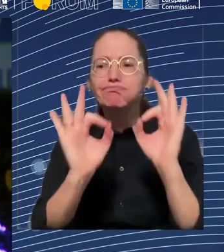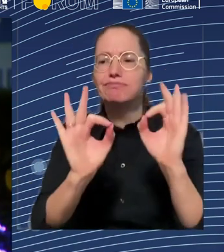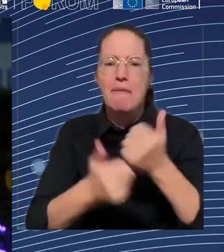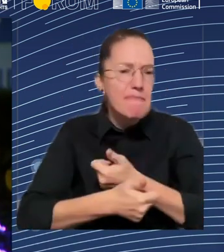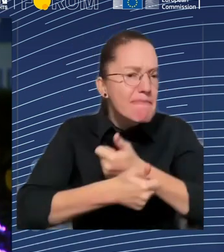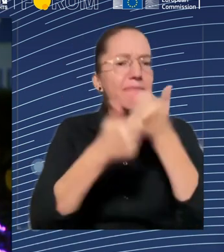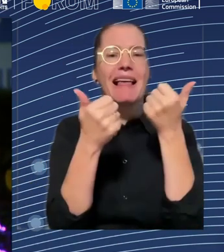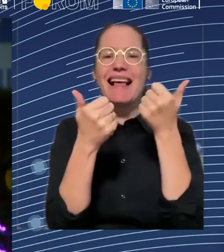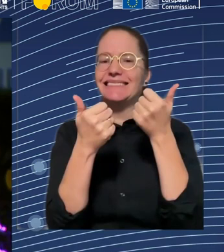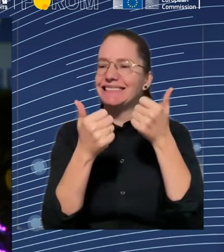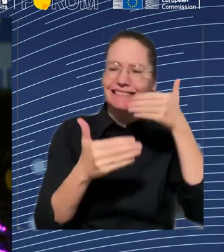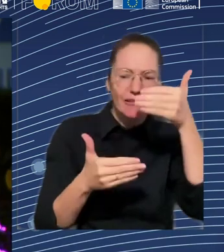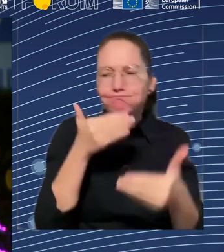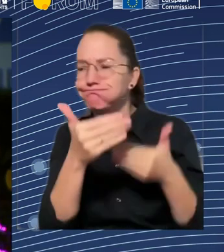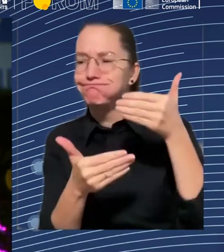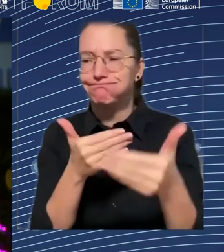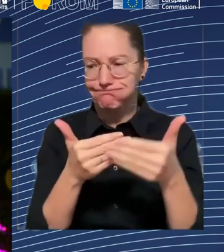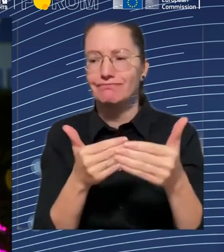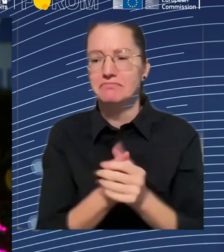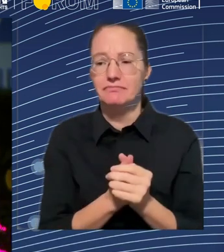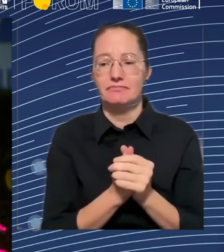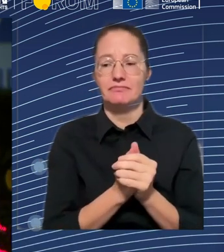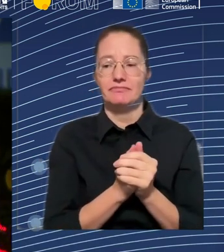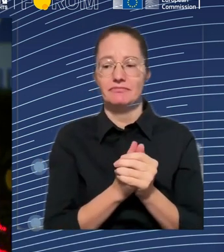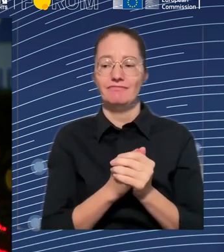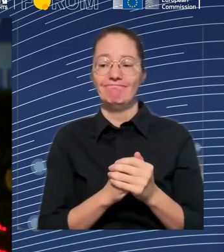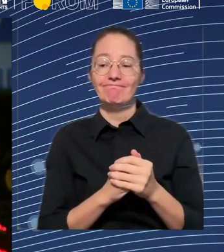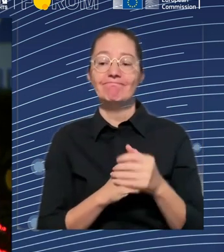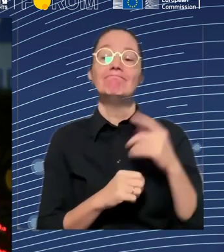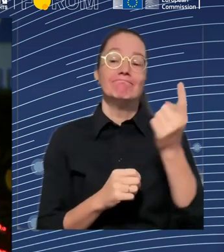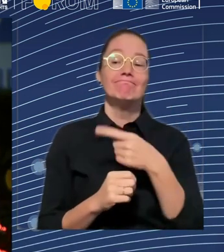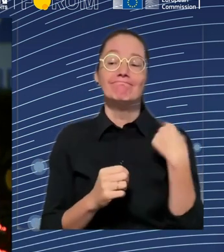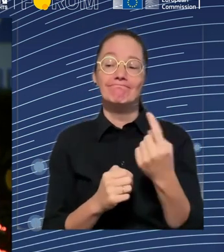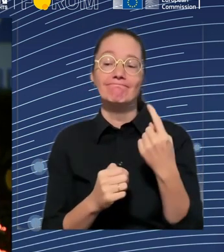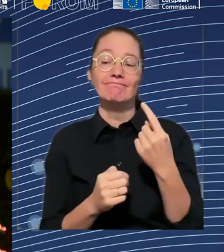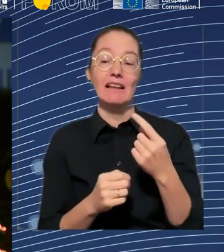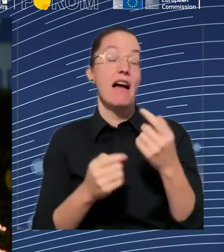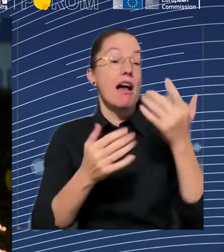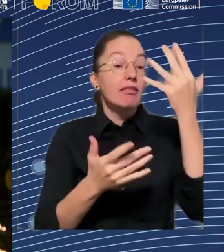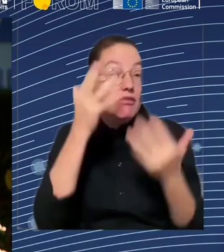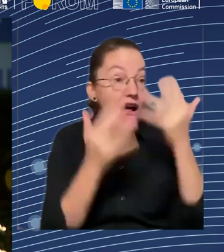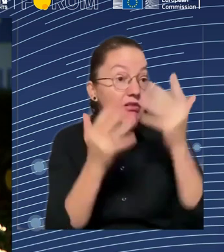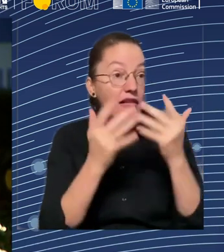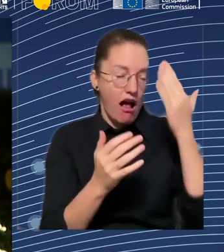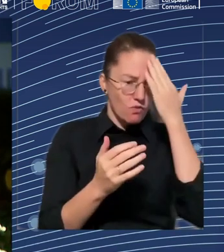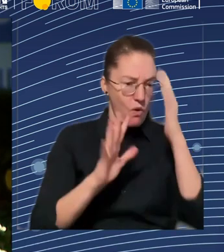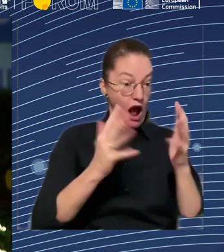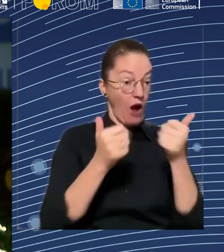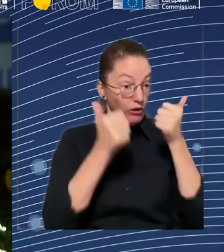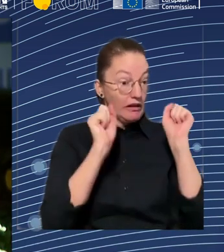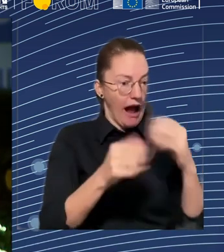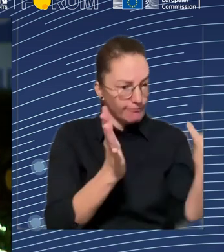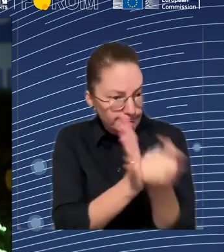We're talking about exaflops here. In fact, soon, the first